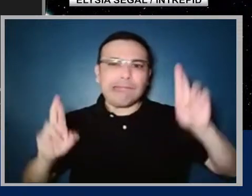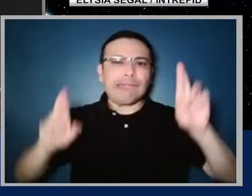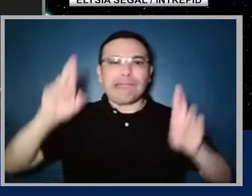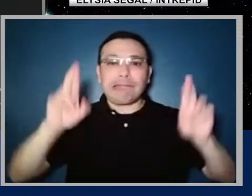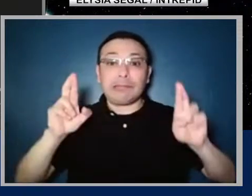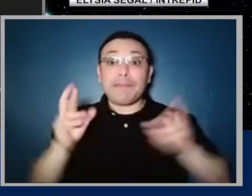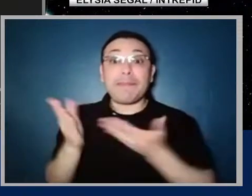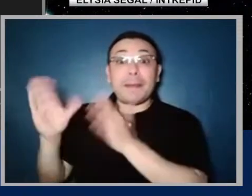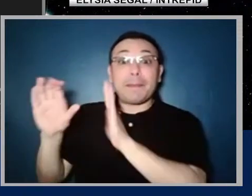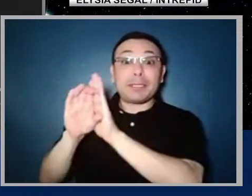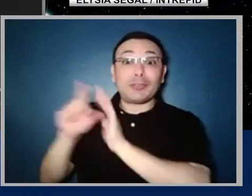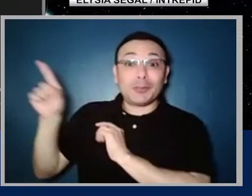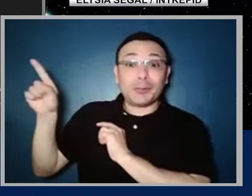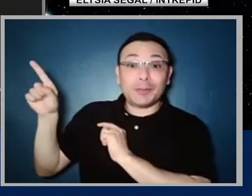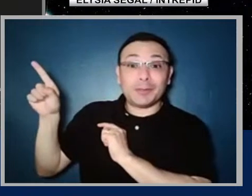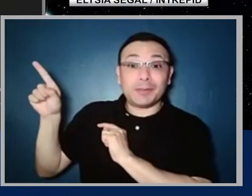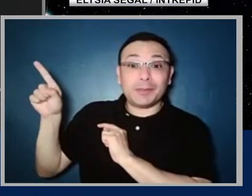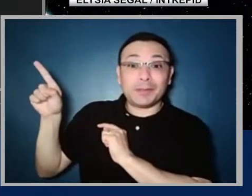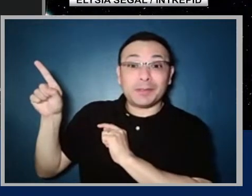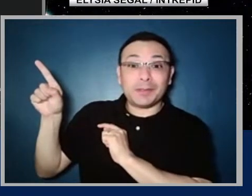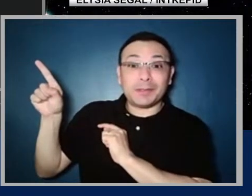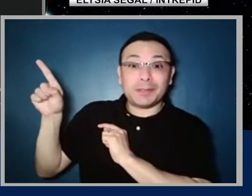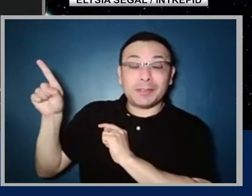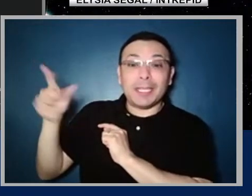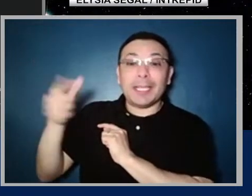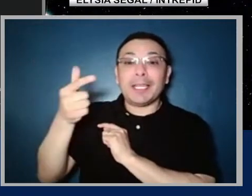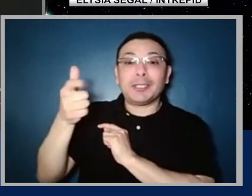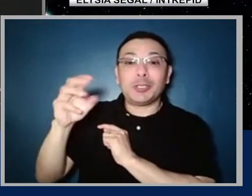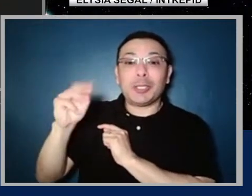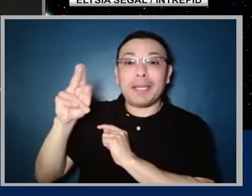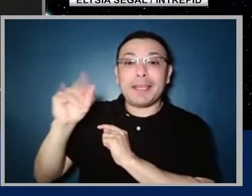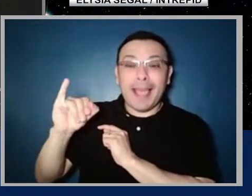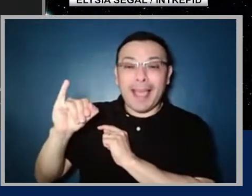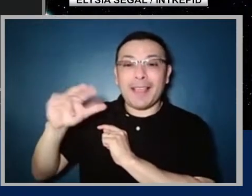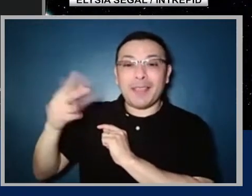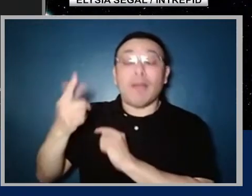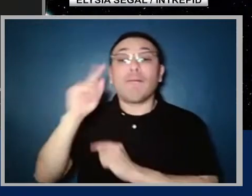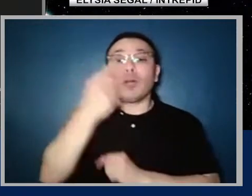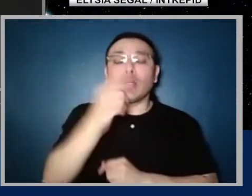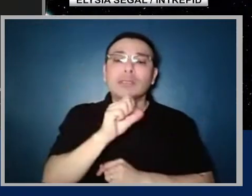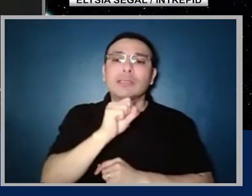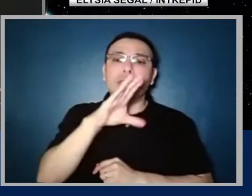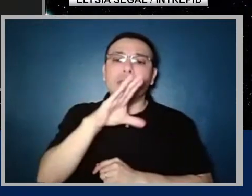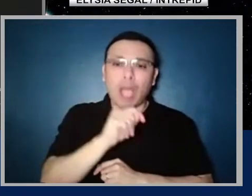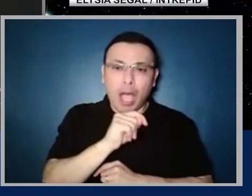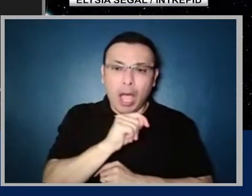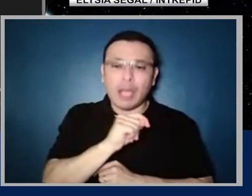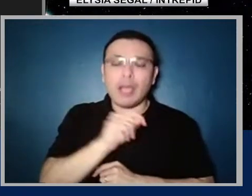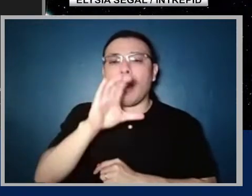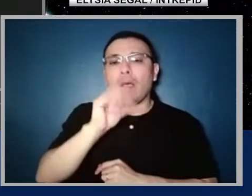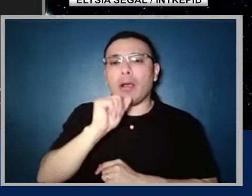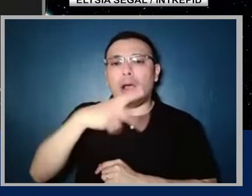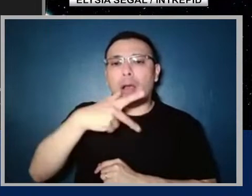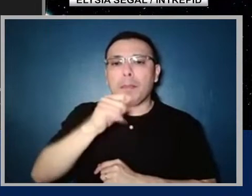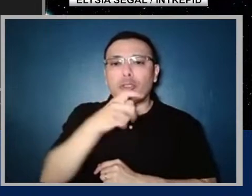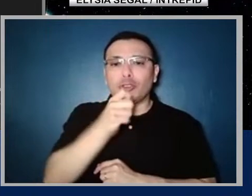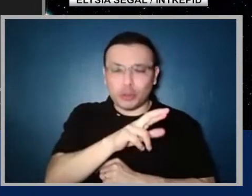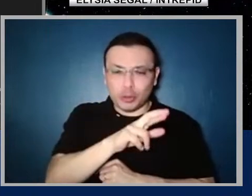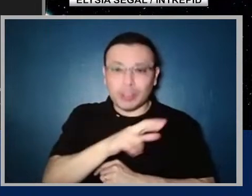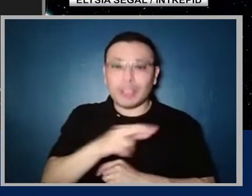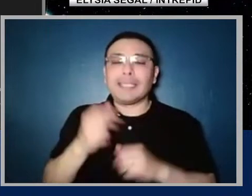Gemini mission, Gemini 3. The first one we did was actually Scott Carpenter. So it was the Mercury Aurora 7 capsule in